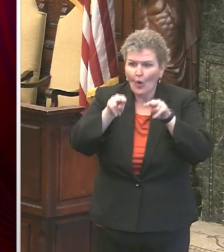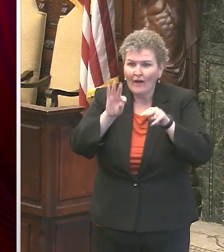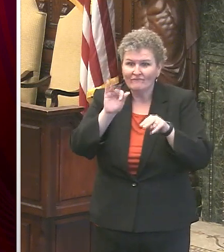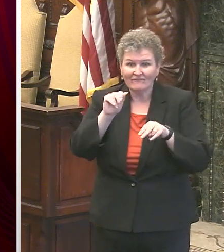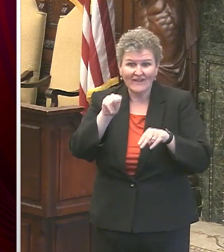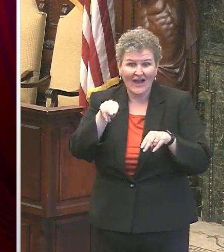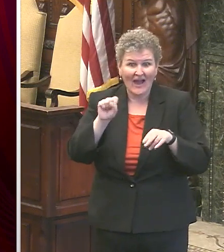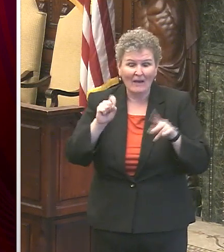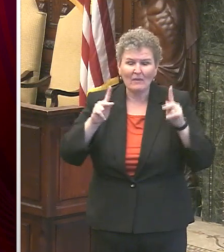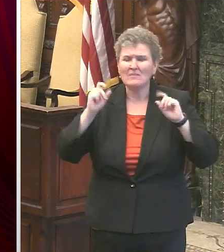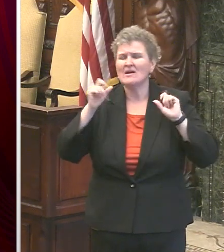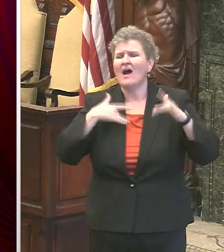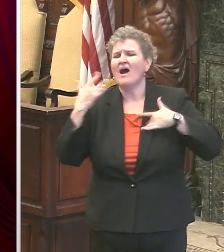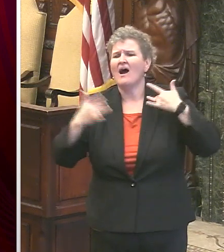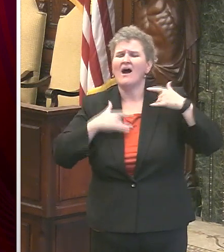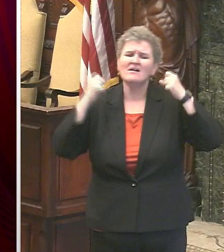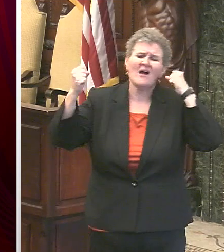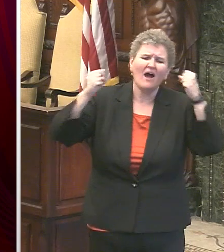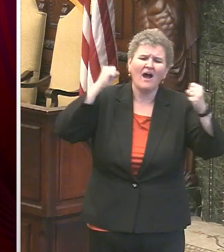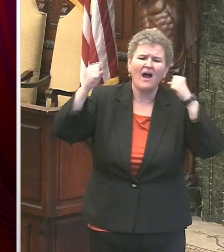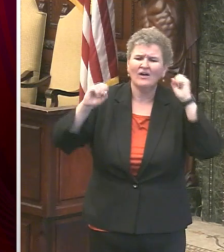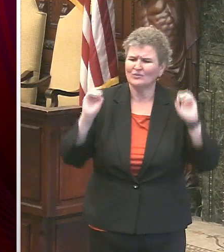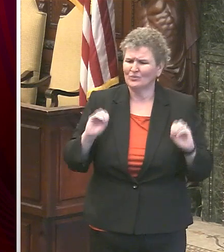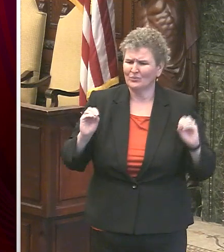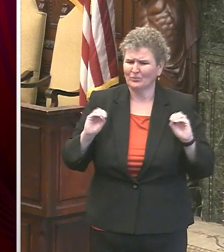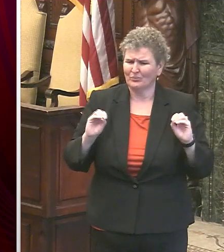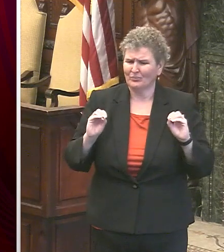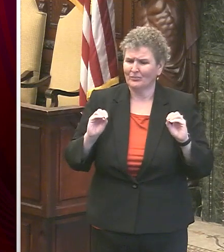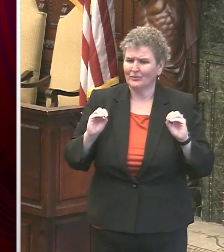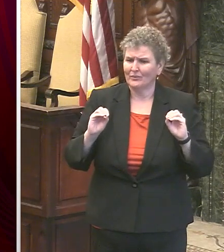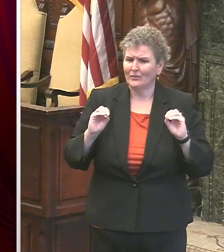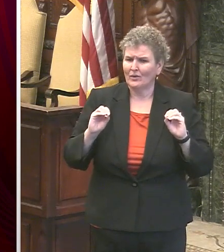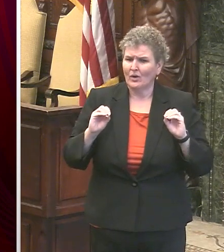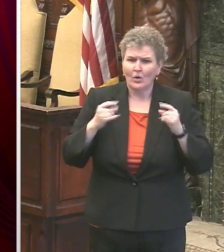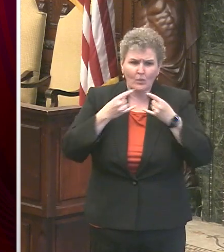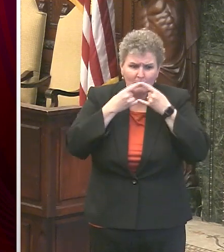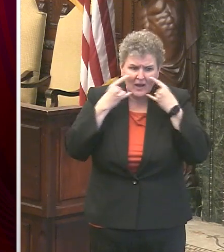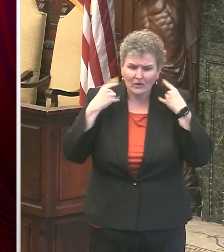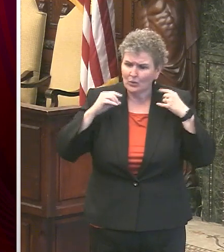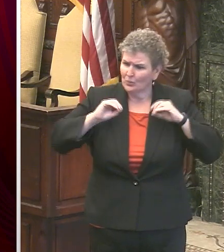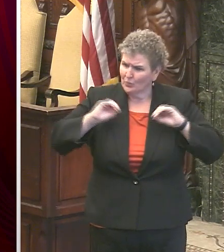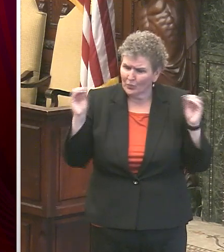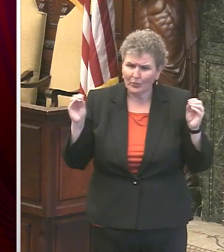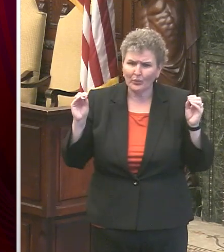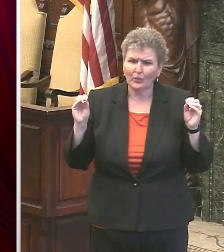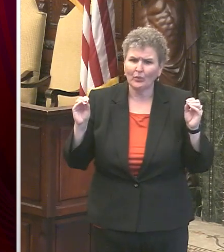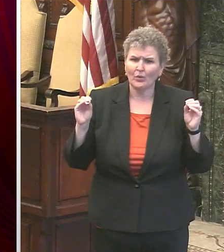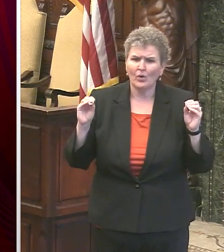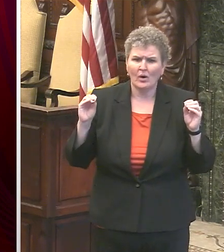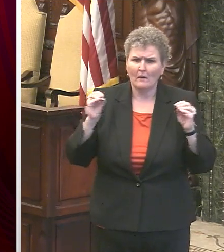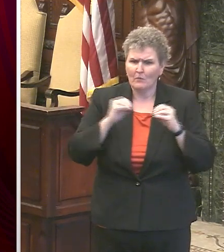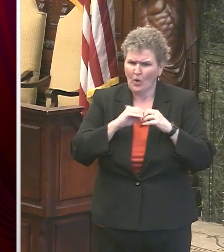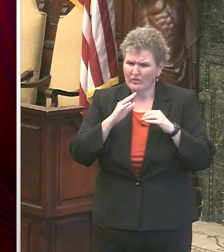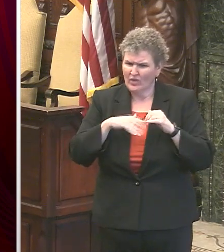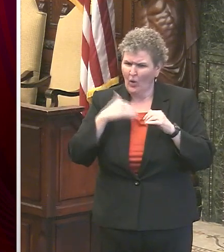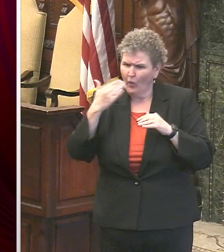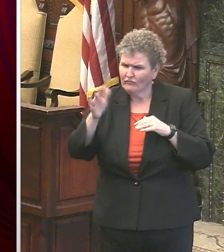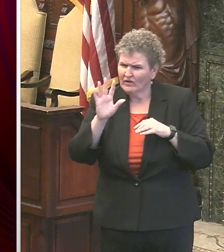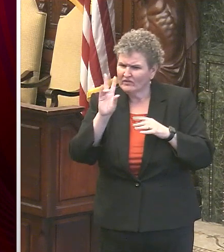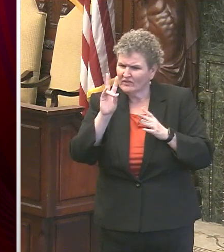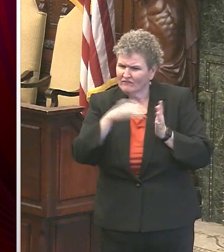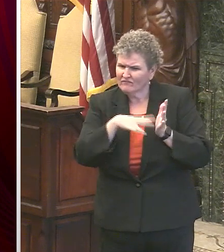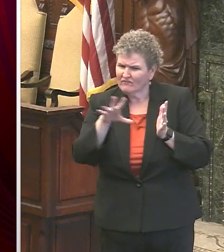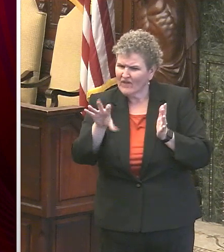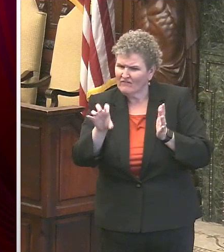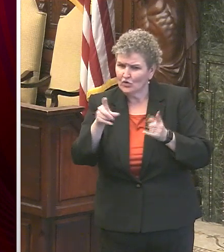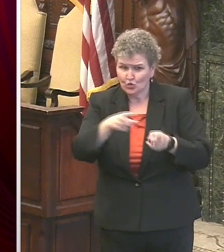each other without masks, and it looks to you like it's more than, 5,500 fans in there, what are you going to do? Would you